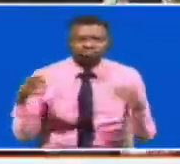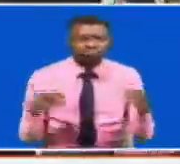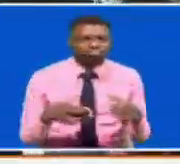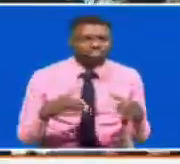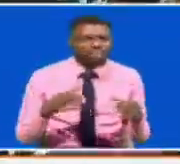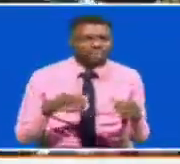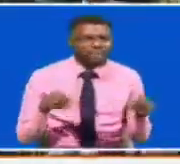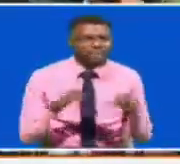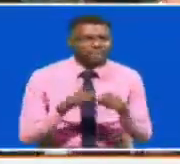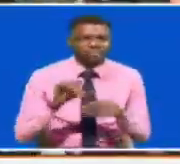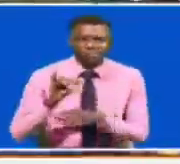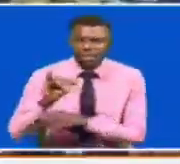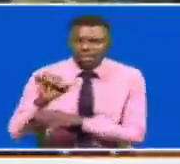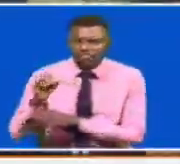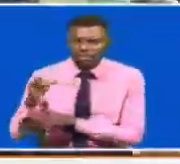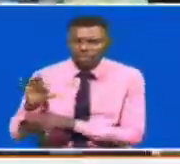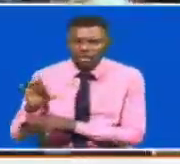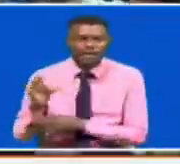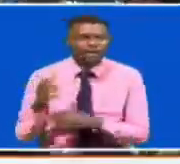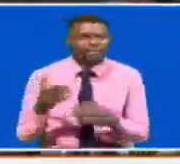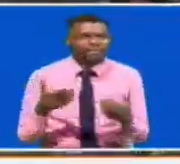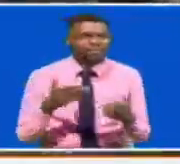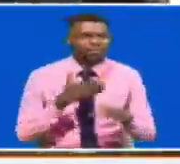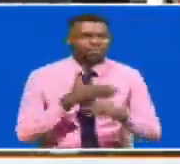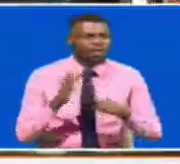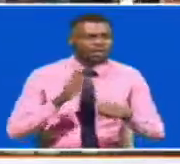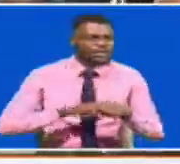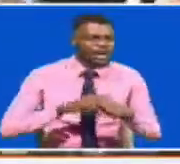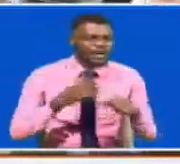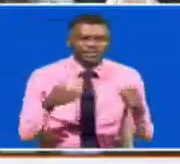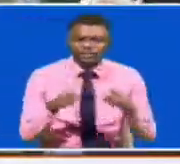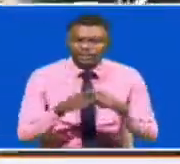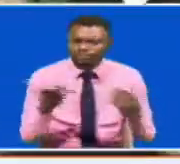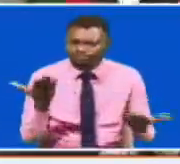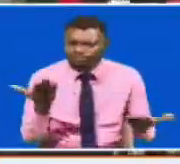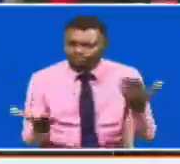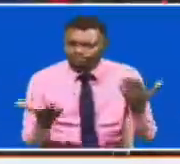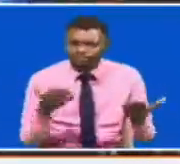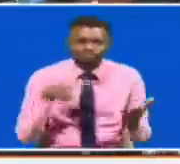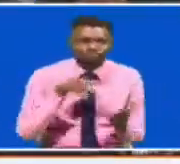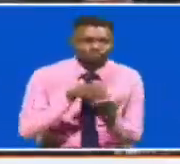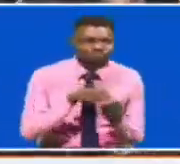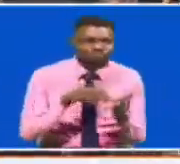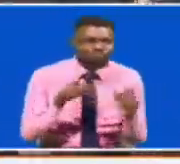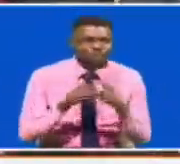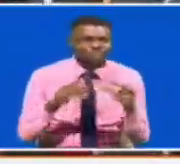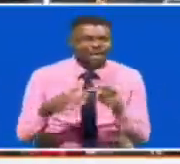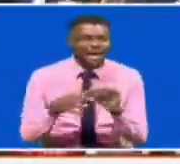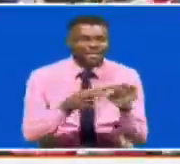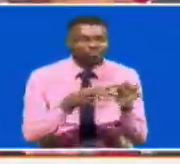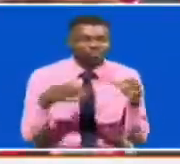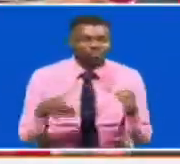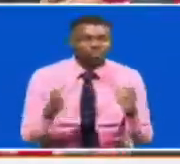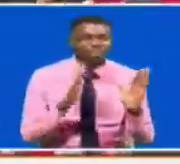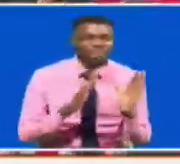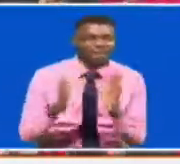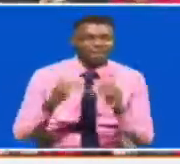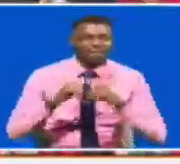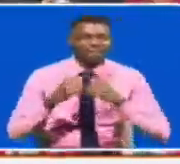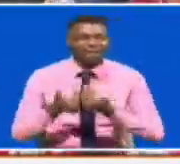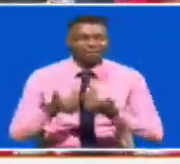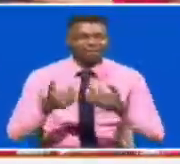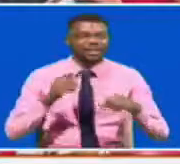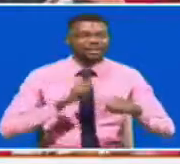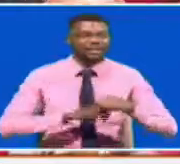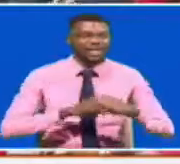this time, IEBC was taking time to assess and gauge the situation, including Azimio's preparedness. Further, he says by